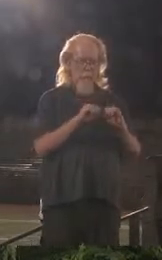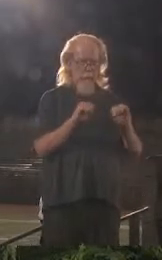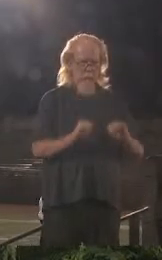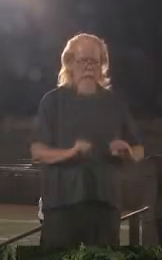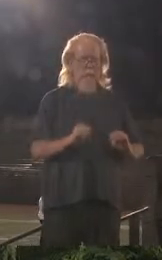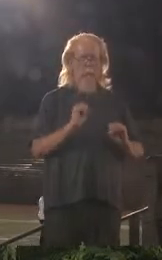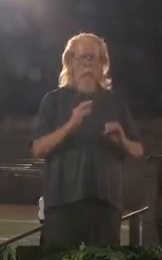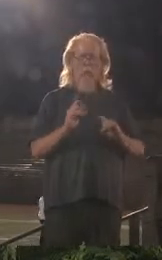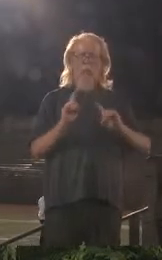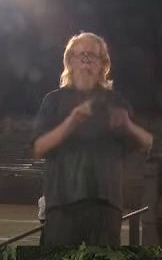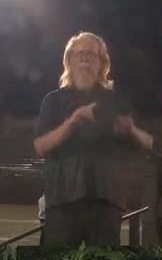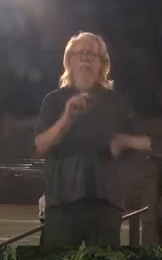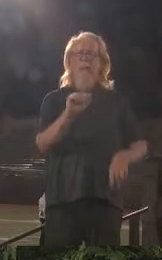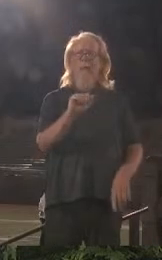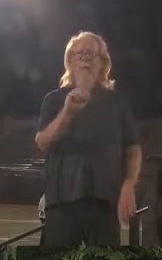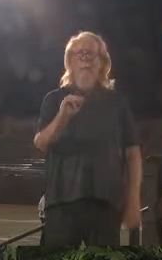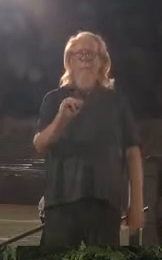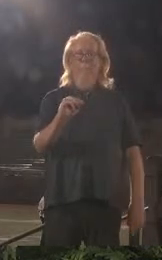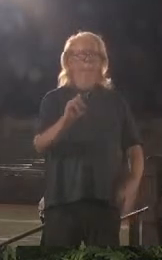University.